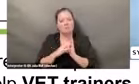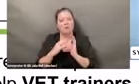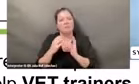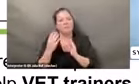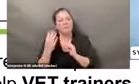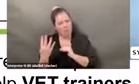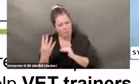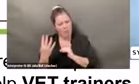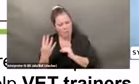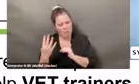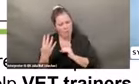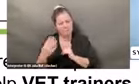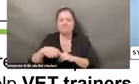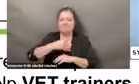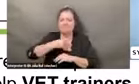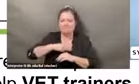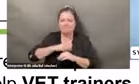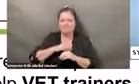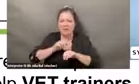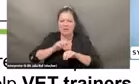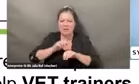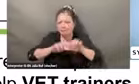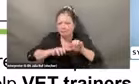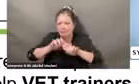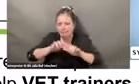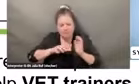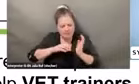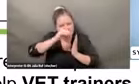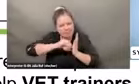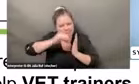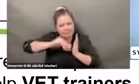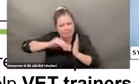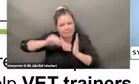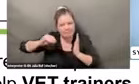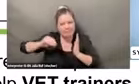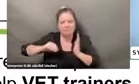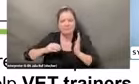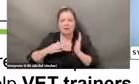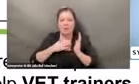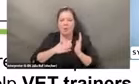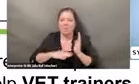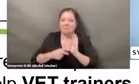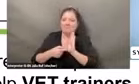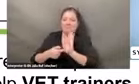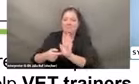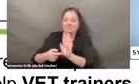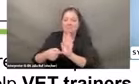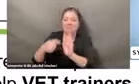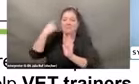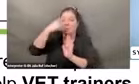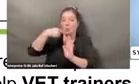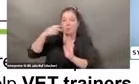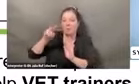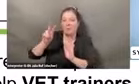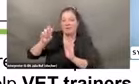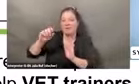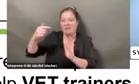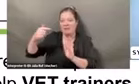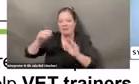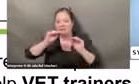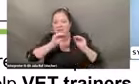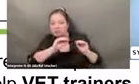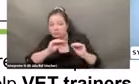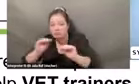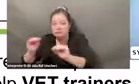was developed with the aim of creating a document that will help VET trainers, DPOs, and other interested parties